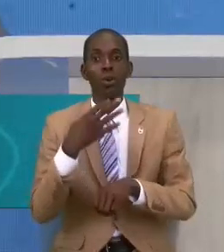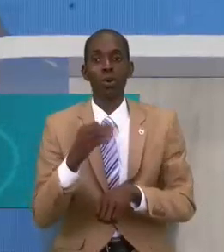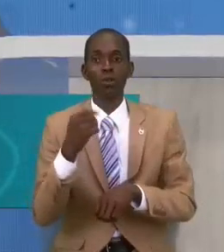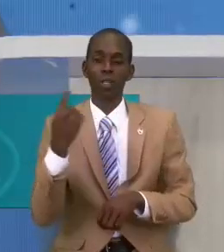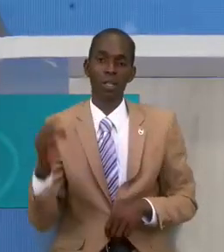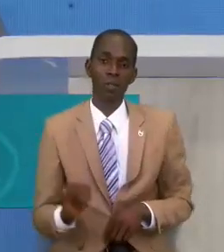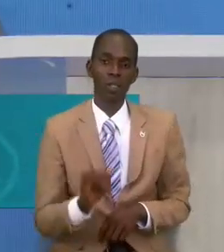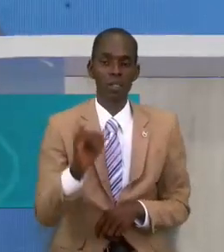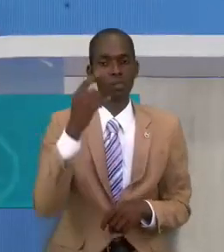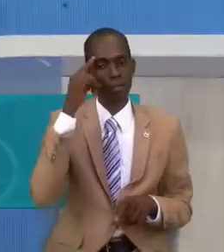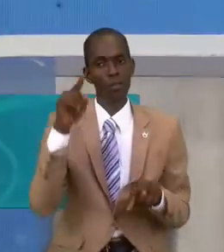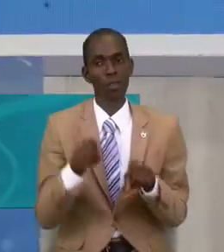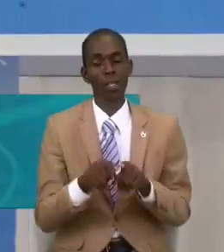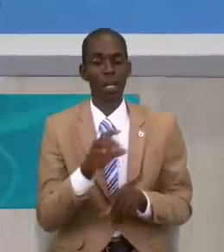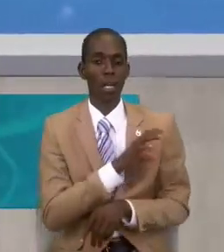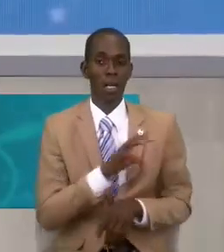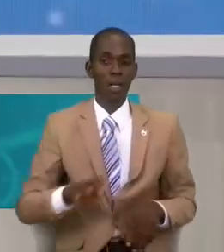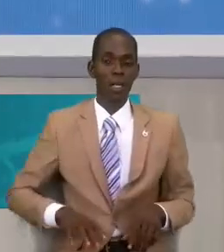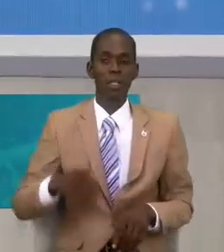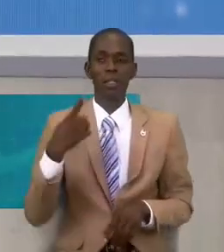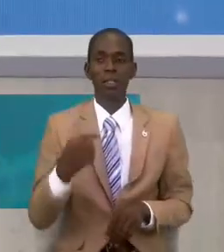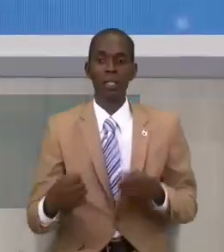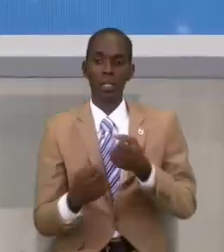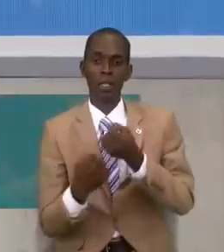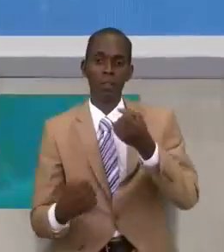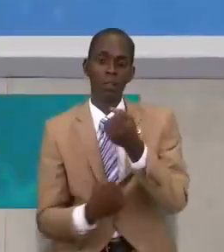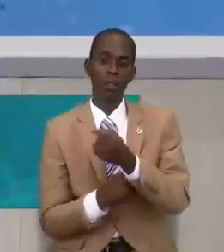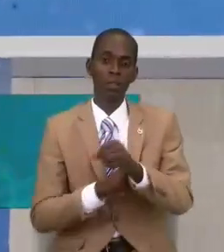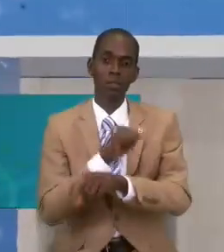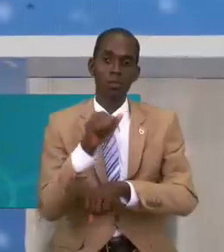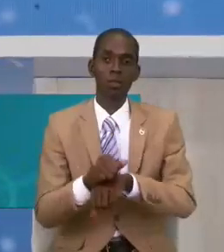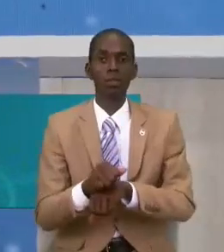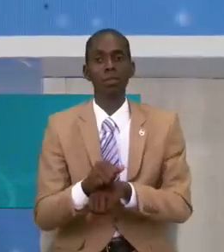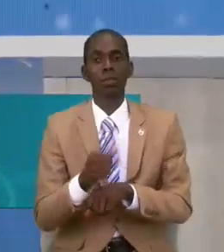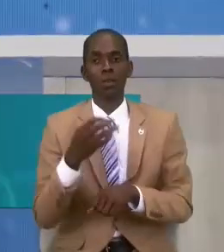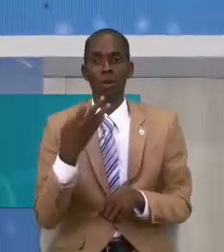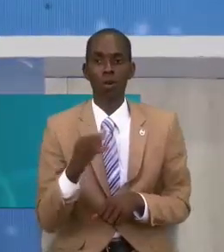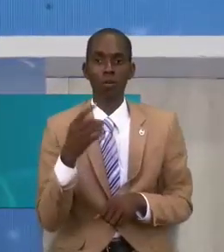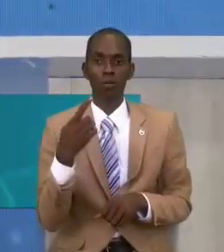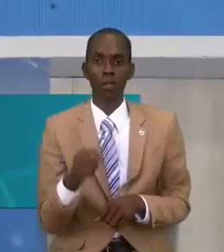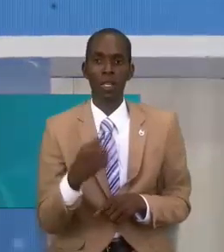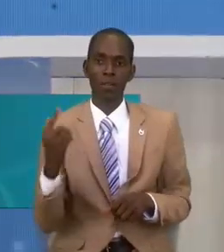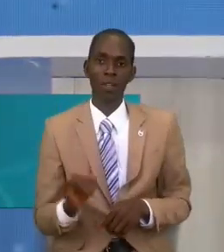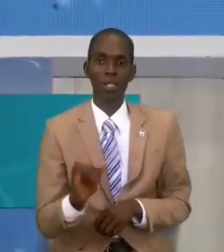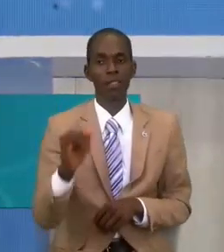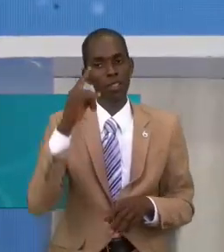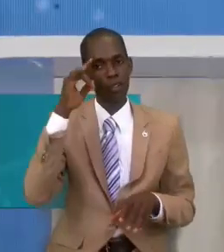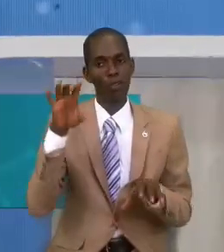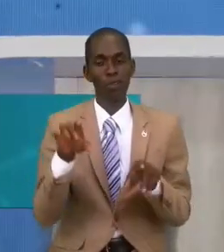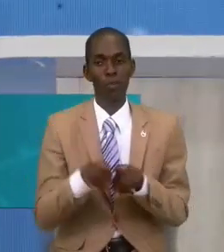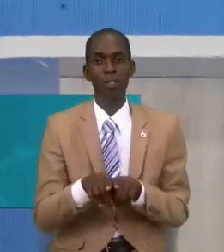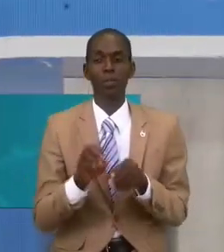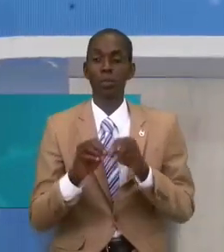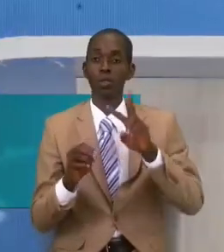the everlasting covenant. Number two is complete cure. Complete cure from